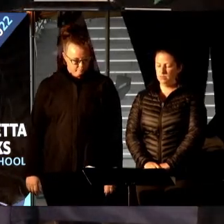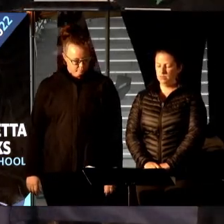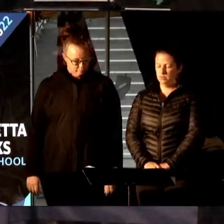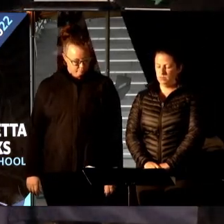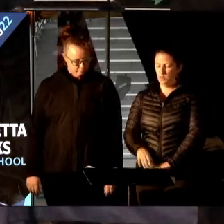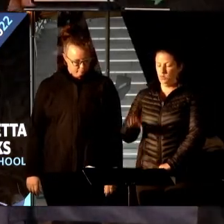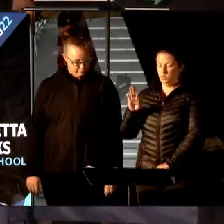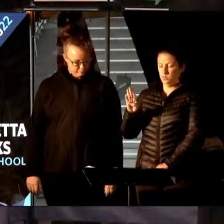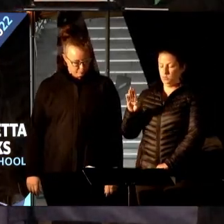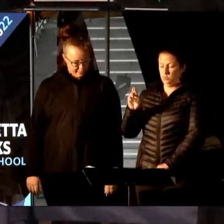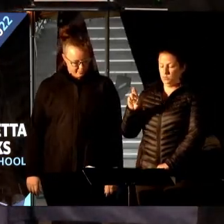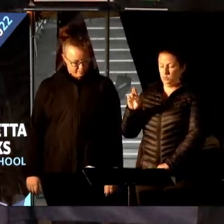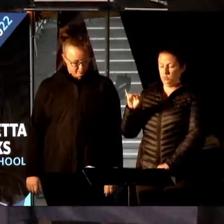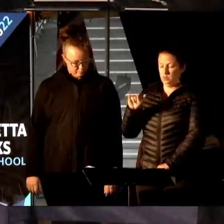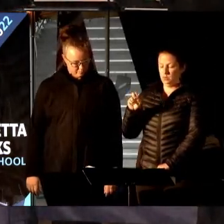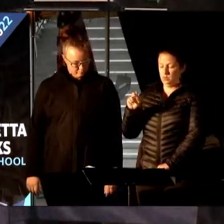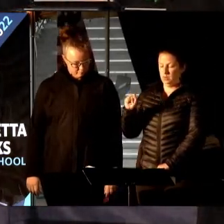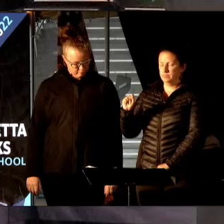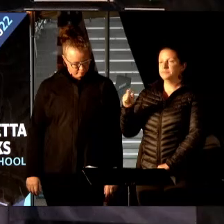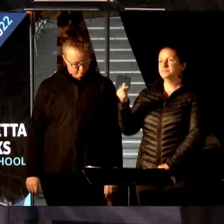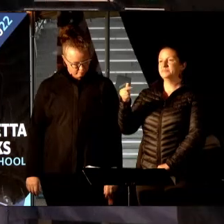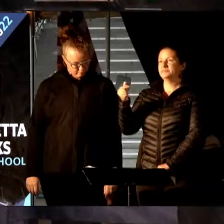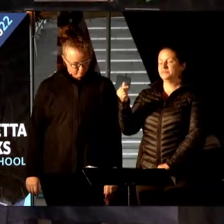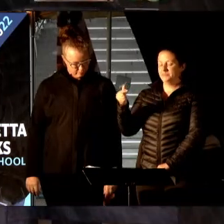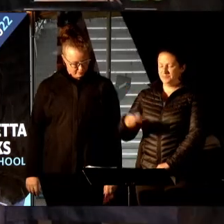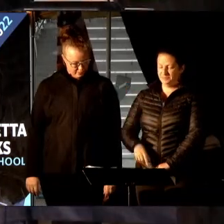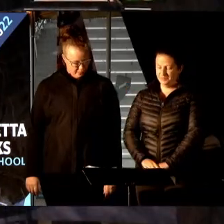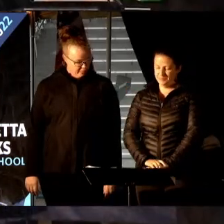Brian Gillens.